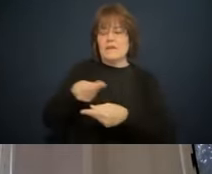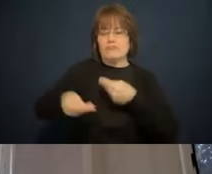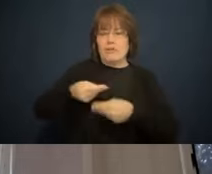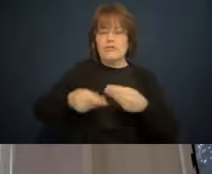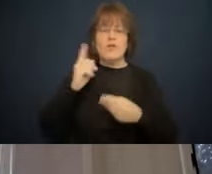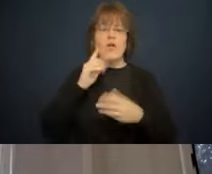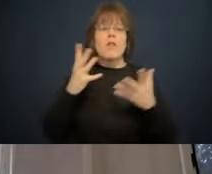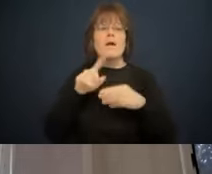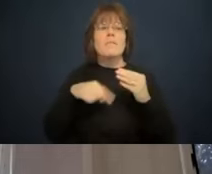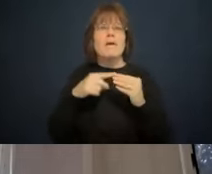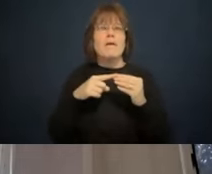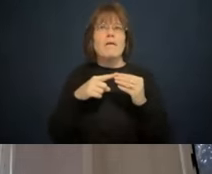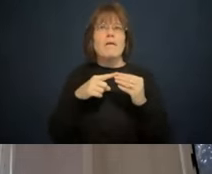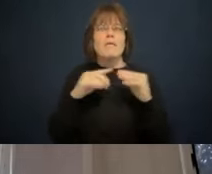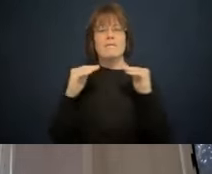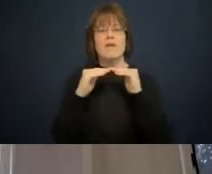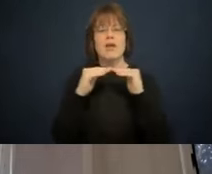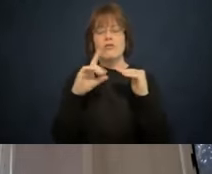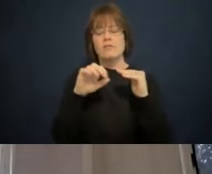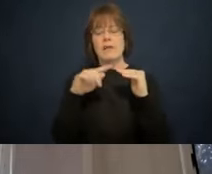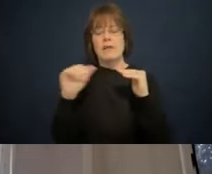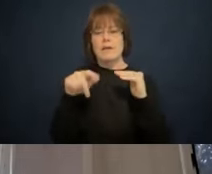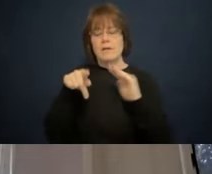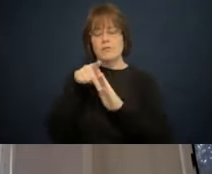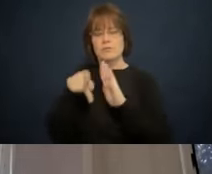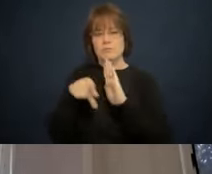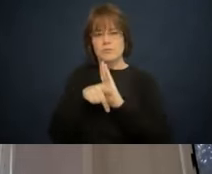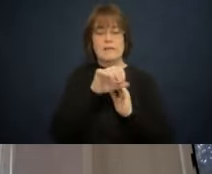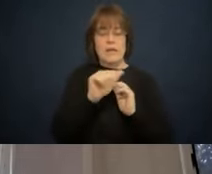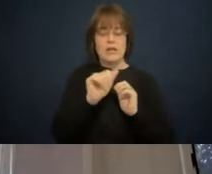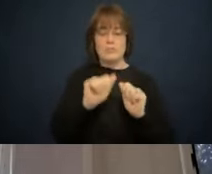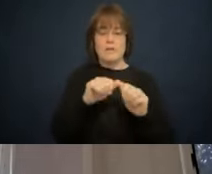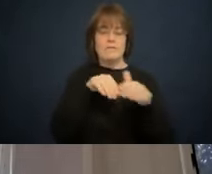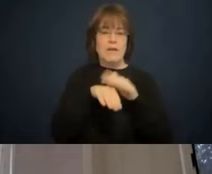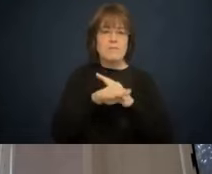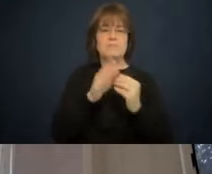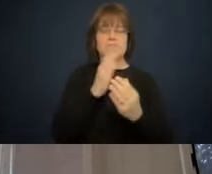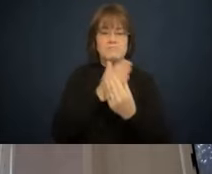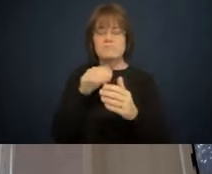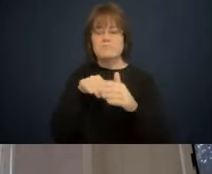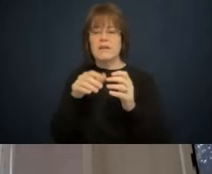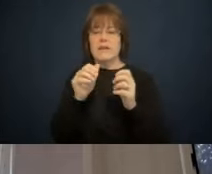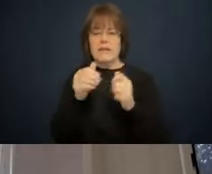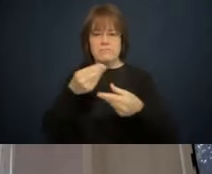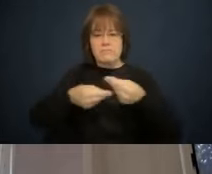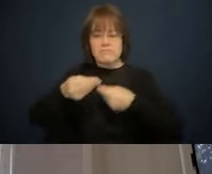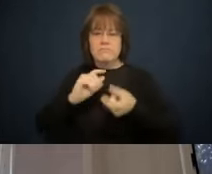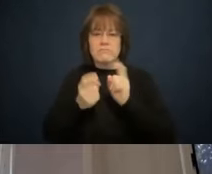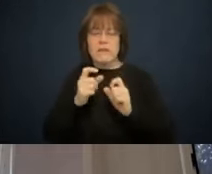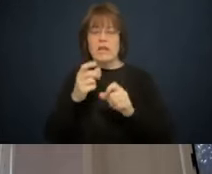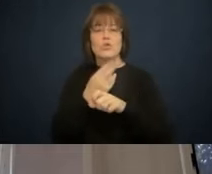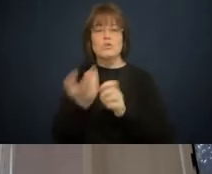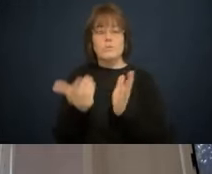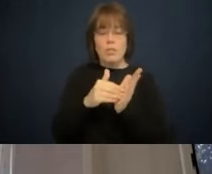about the FAIR data principles, that data should be findable and accessible and interoperable and